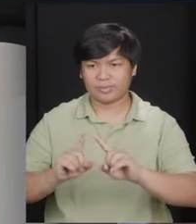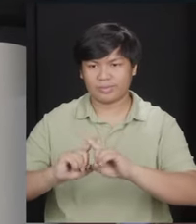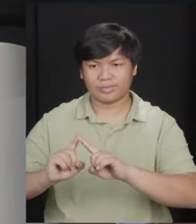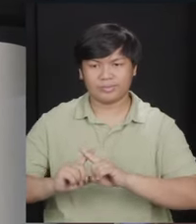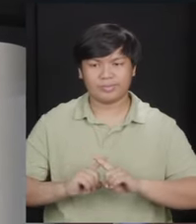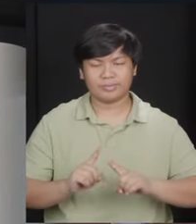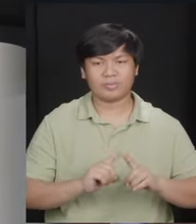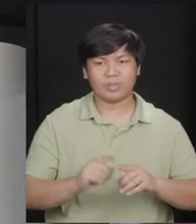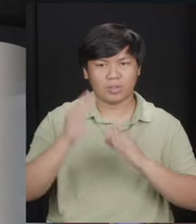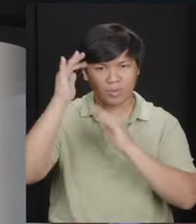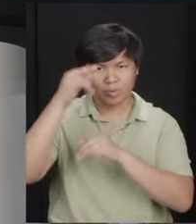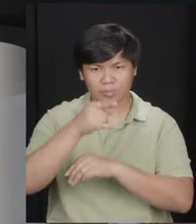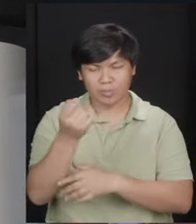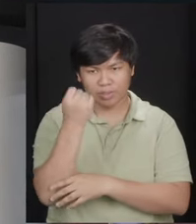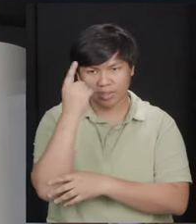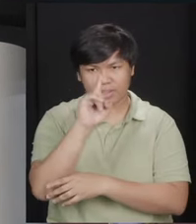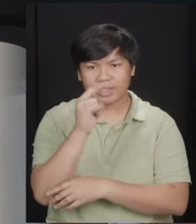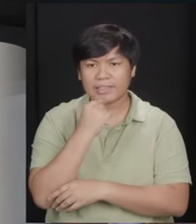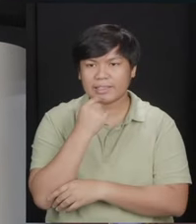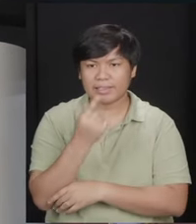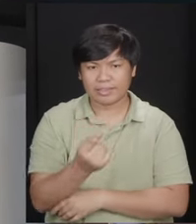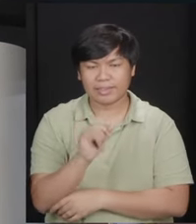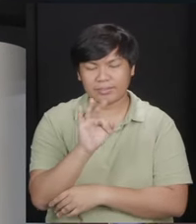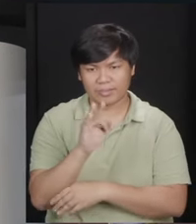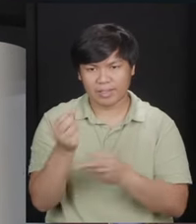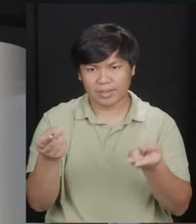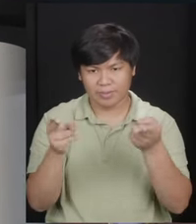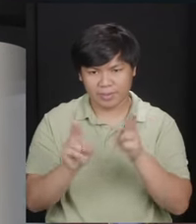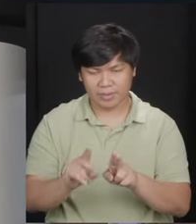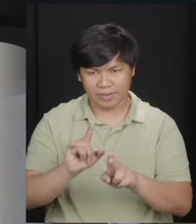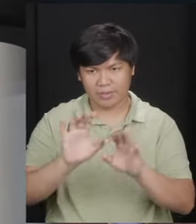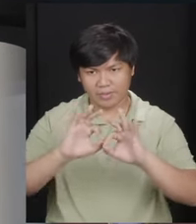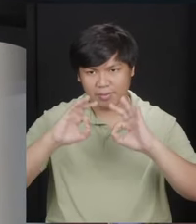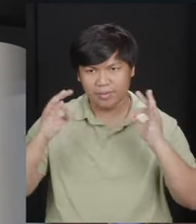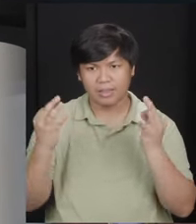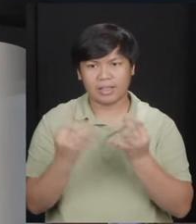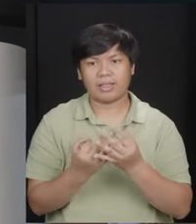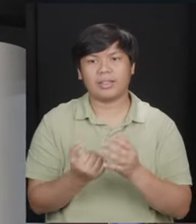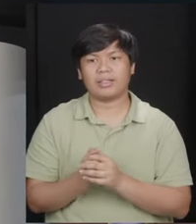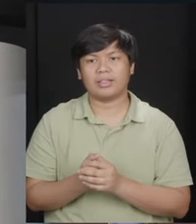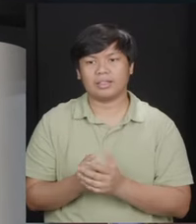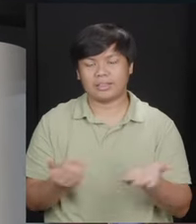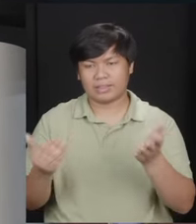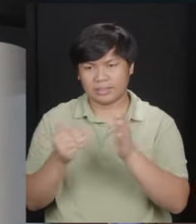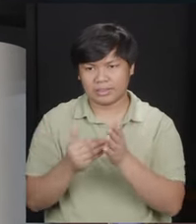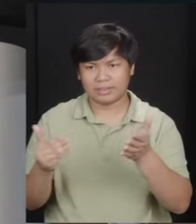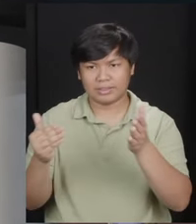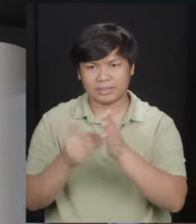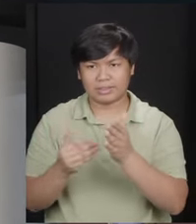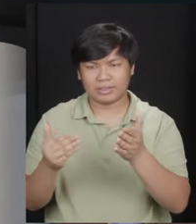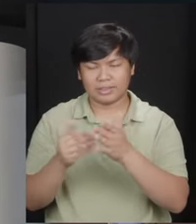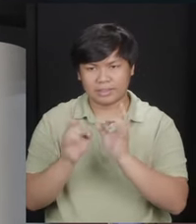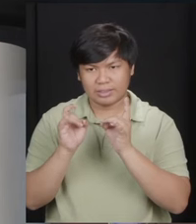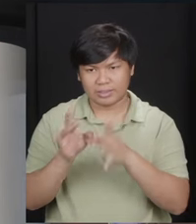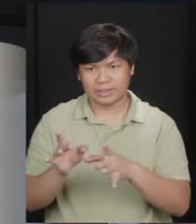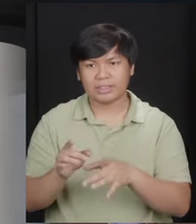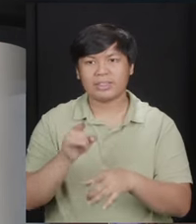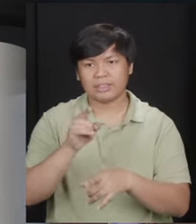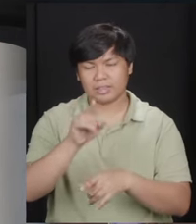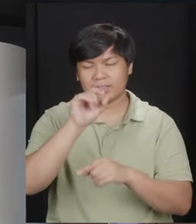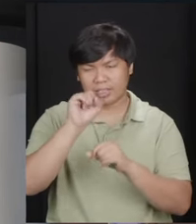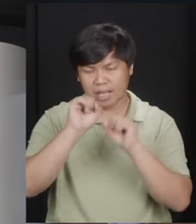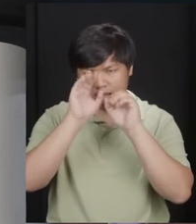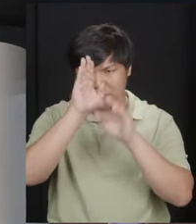I just hope you get what I'm saying. If this happened in your family, the cycle of hate escalating, you can break